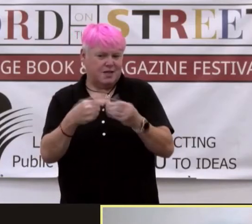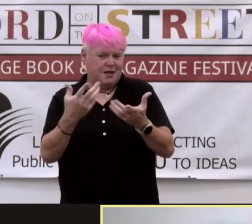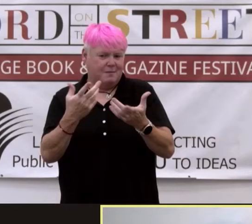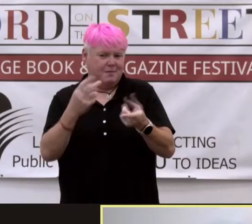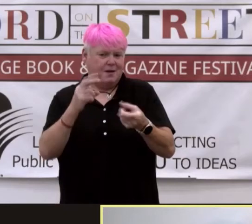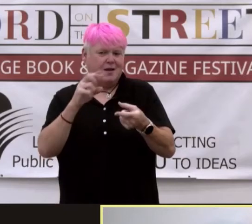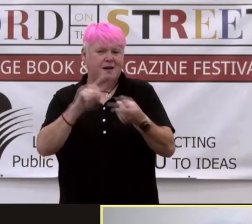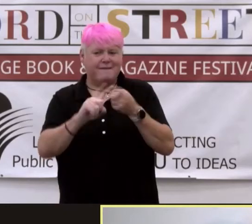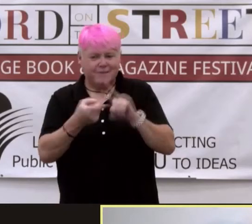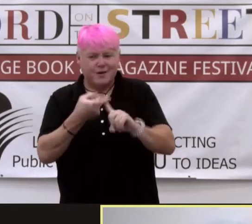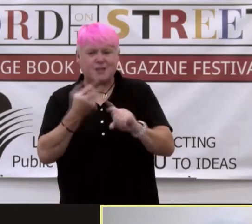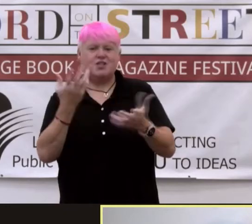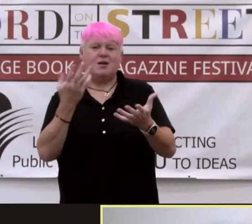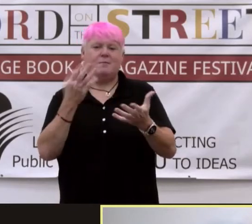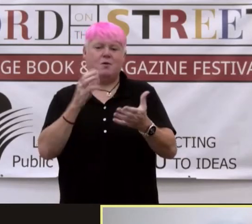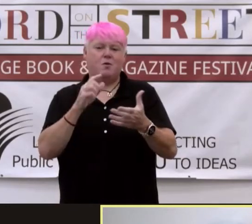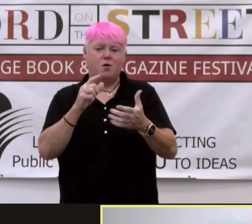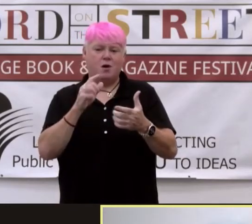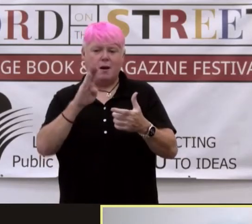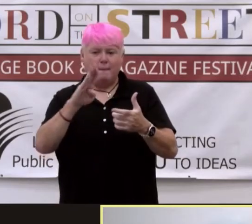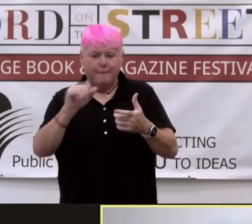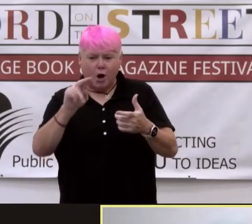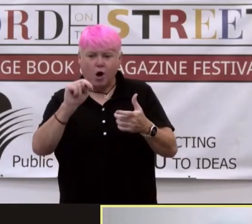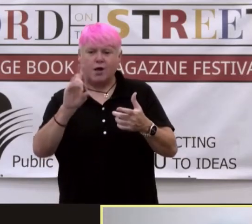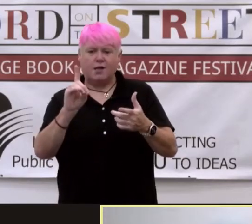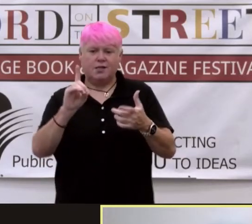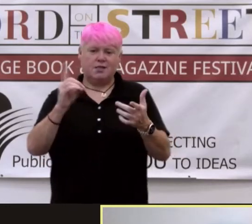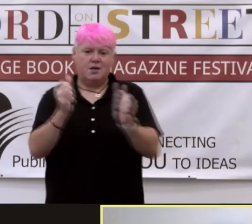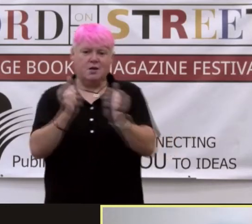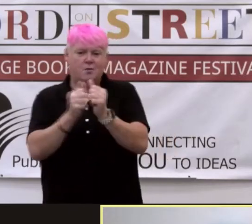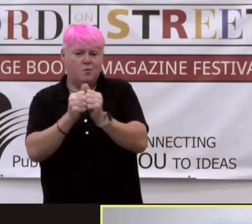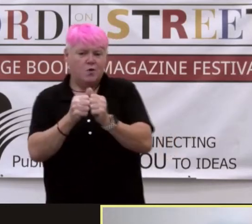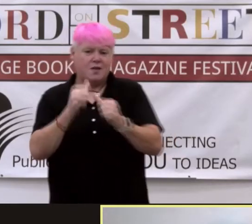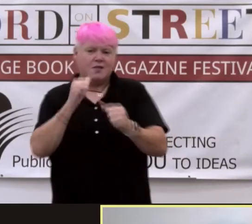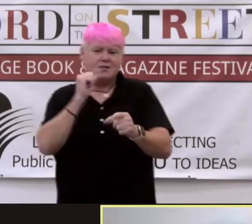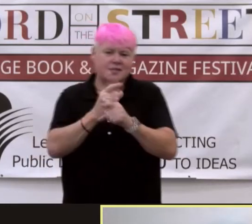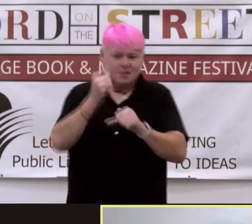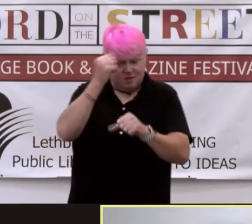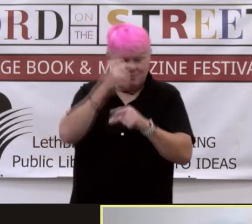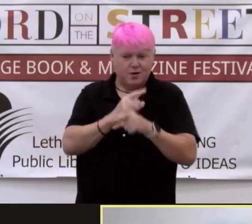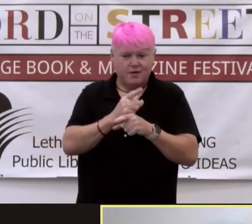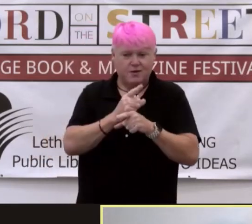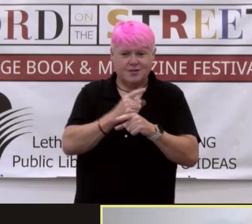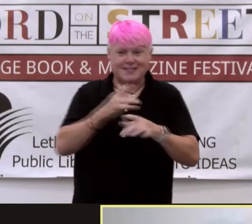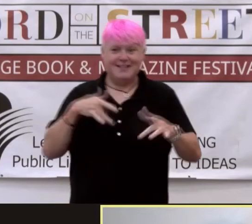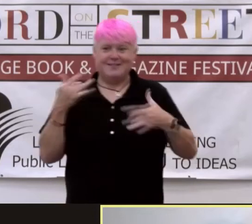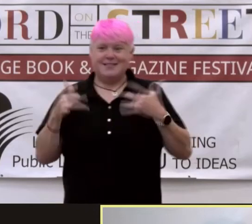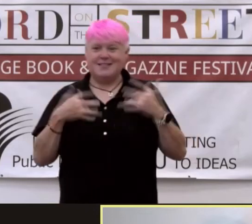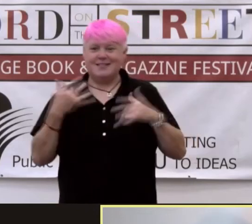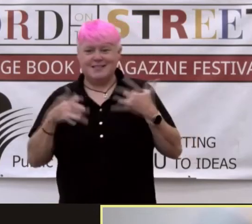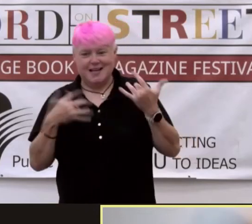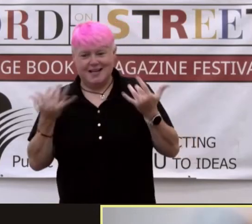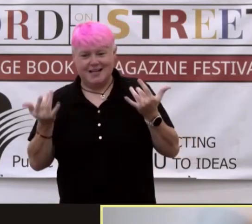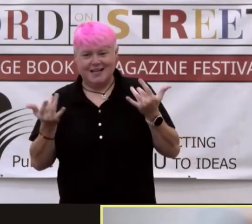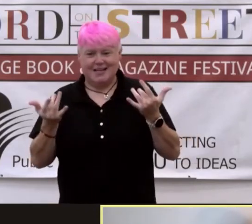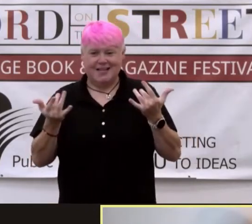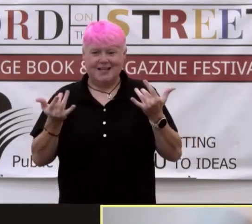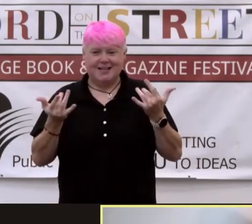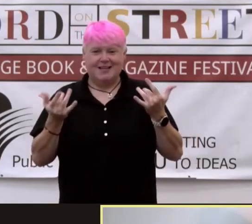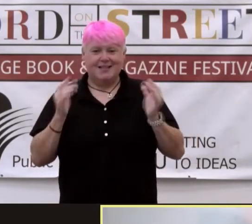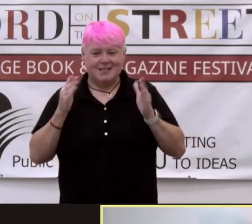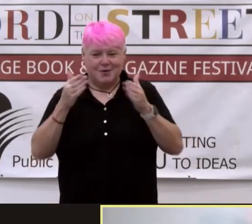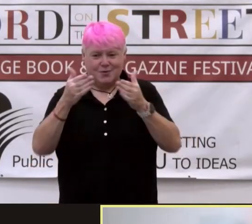it can inspire in the people that it's between. And it was just so exciting because it's so narrow in